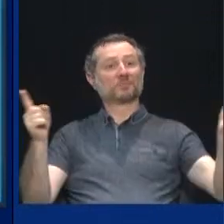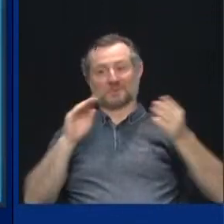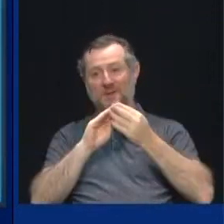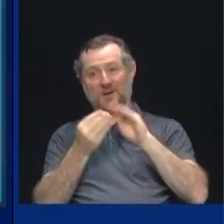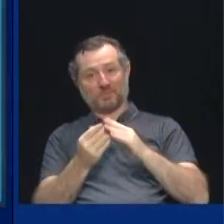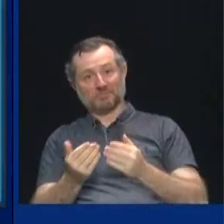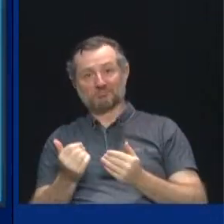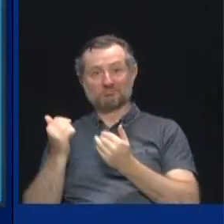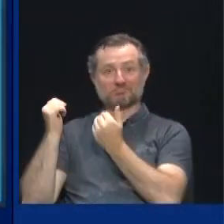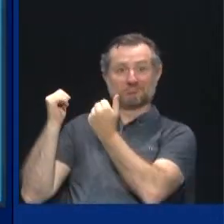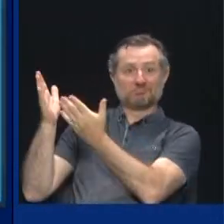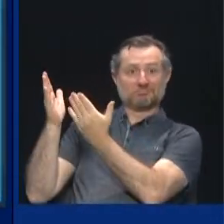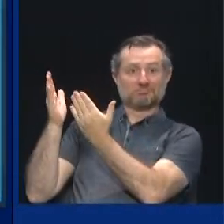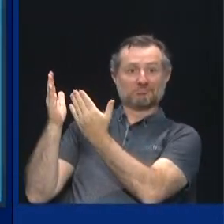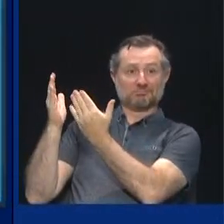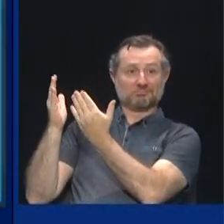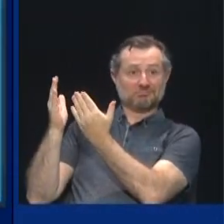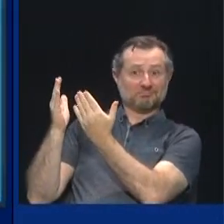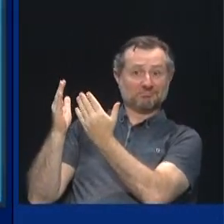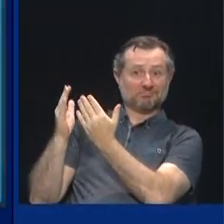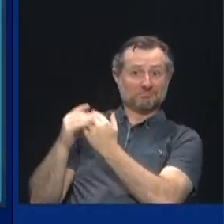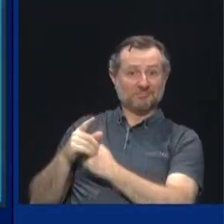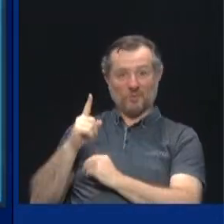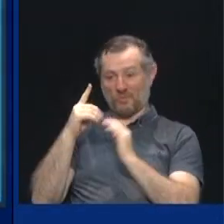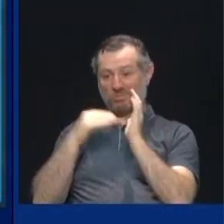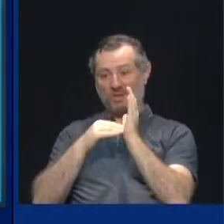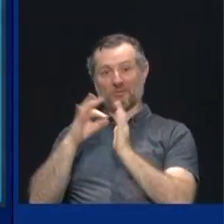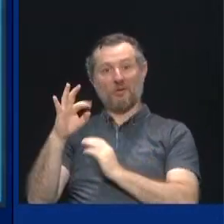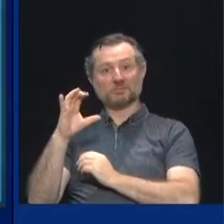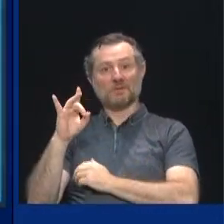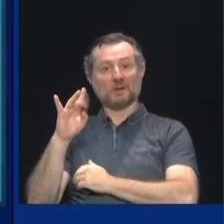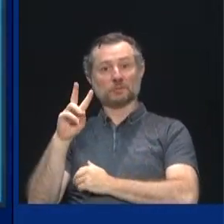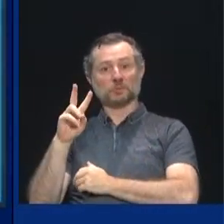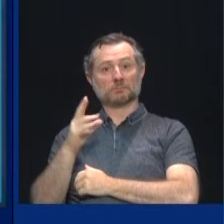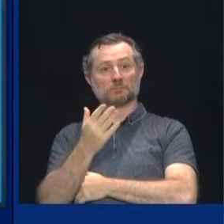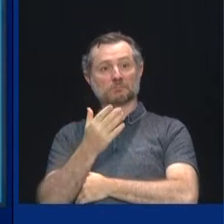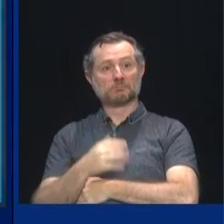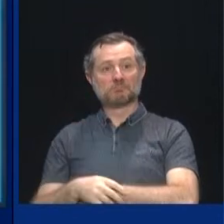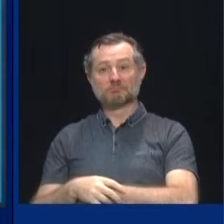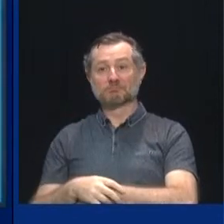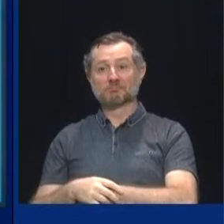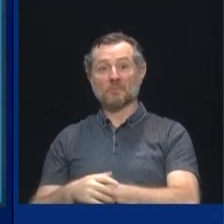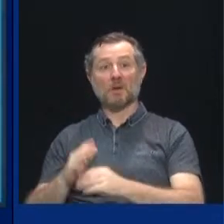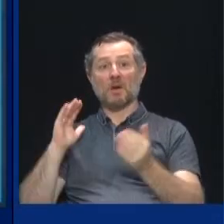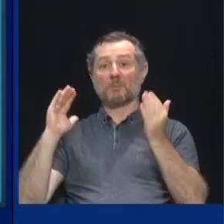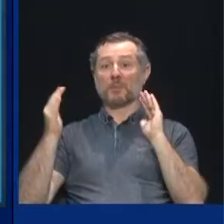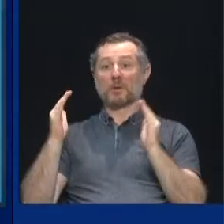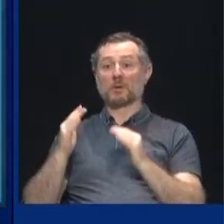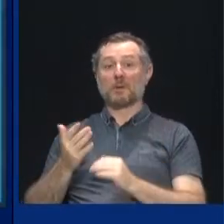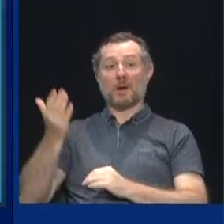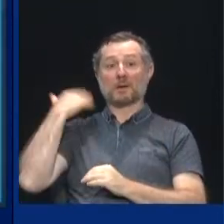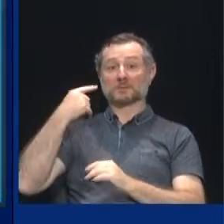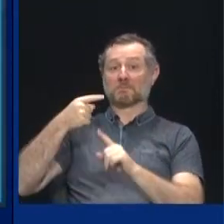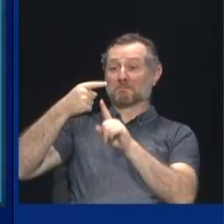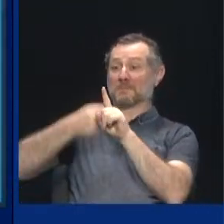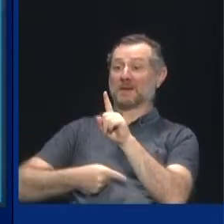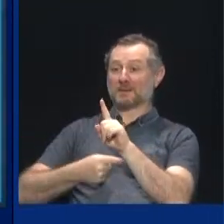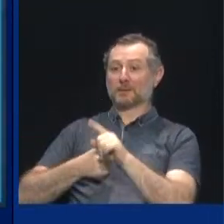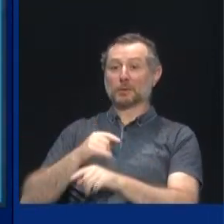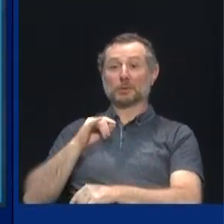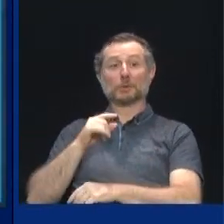1,900 new COVID positive cases. Well, how does that compare to where we were? Last month,